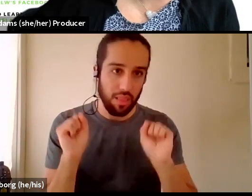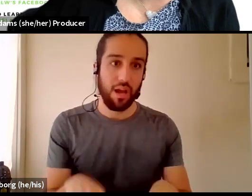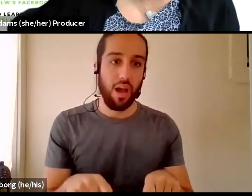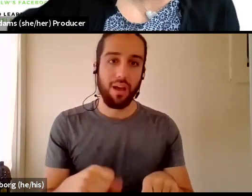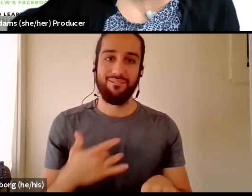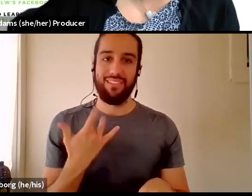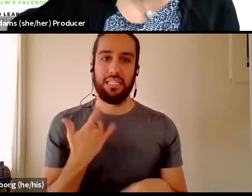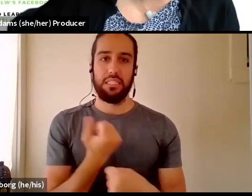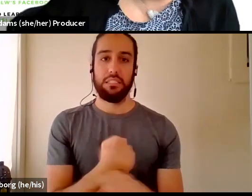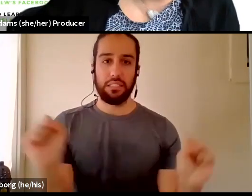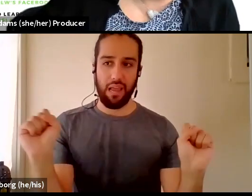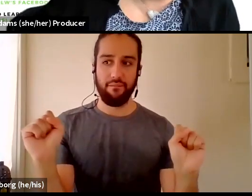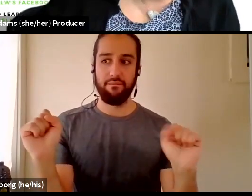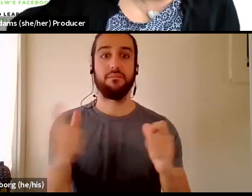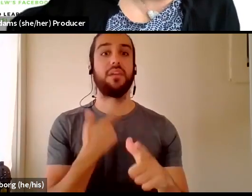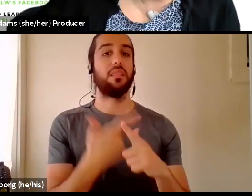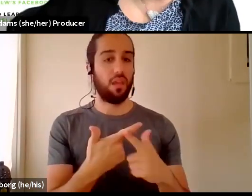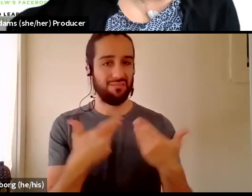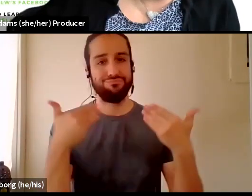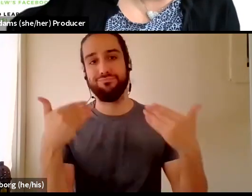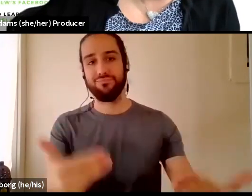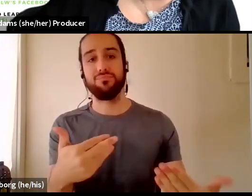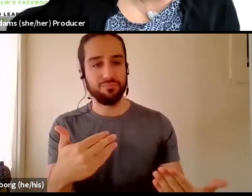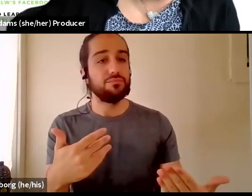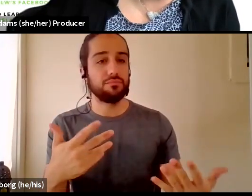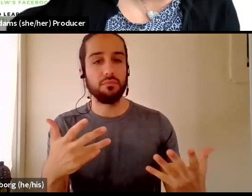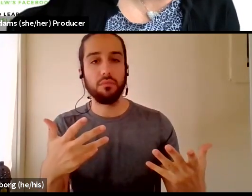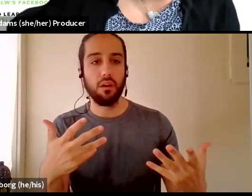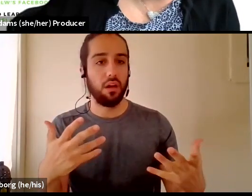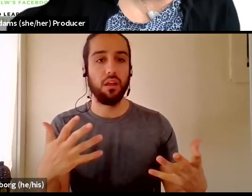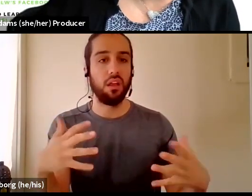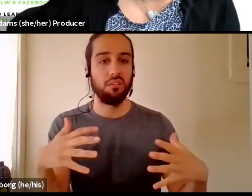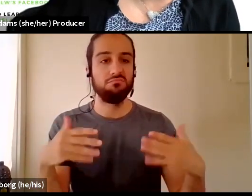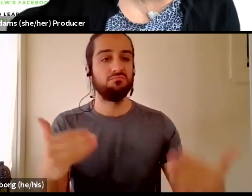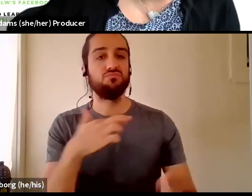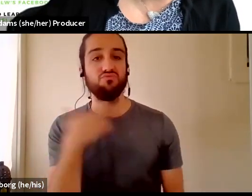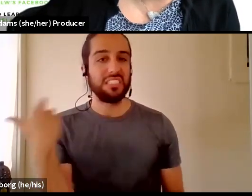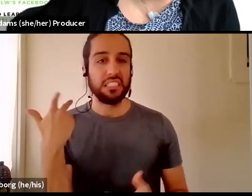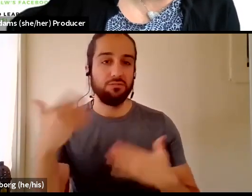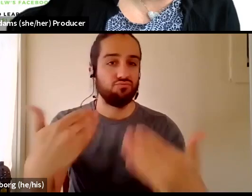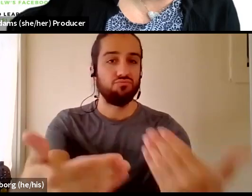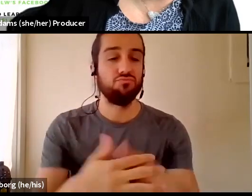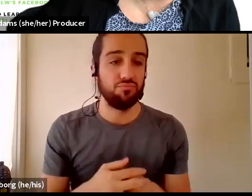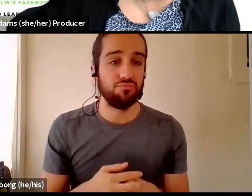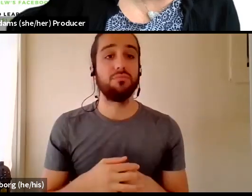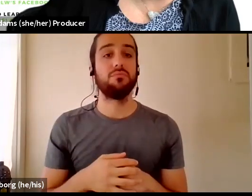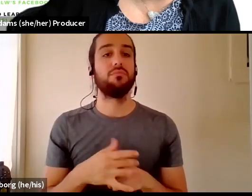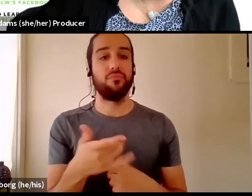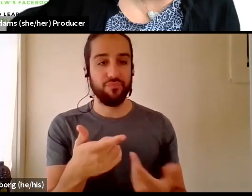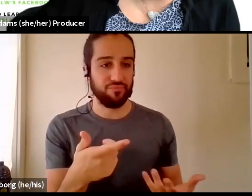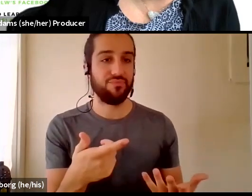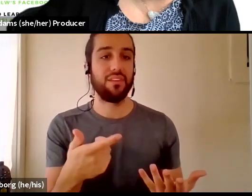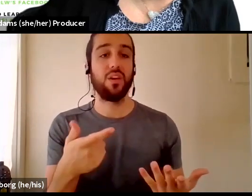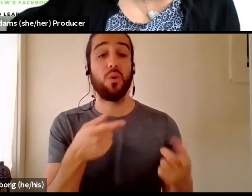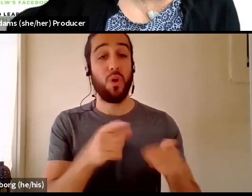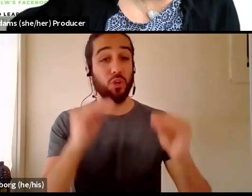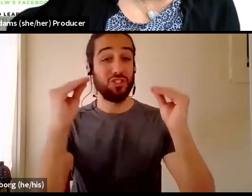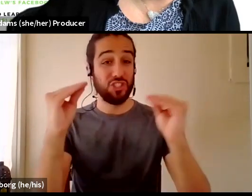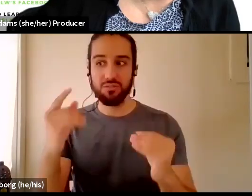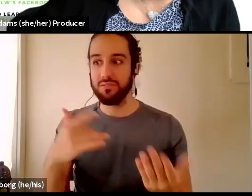feel safe and can then take risks, which then bled into when you're teaching, it's like, oh gosh, now you have to direct them in something. And